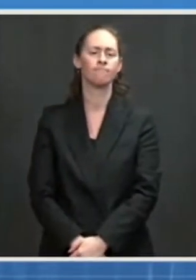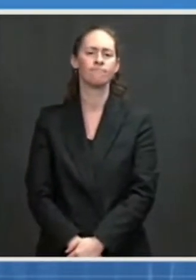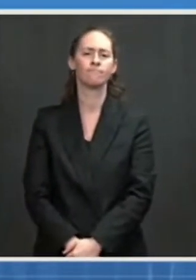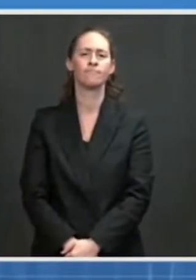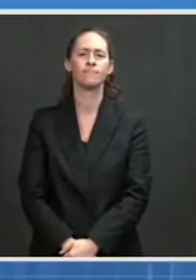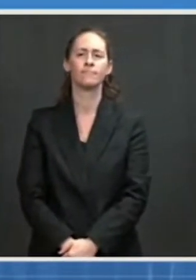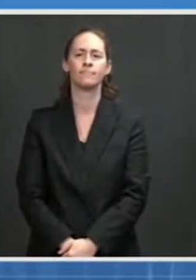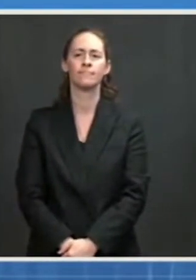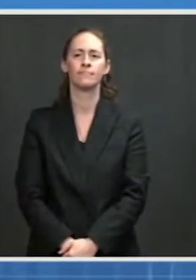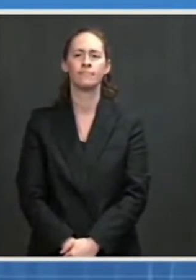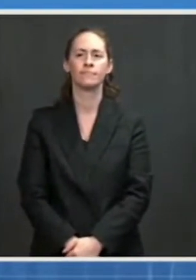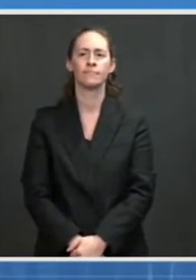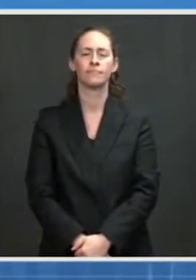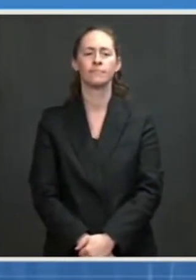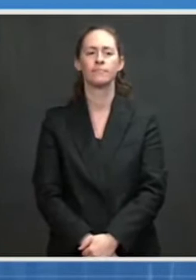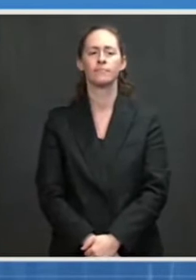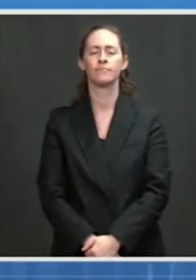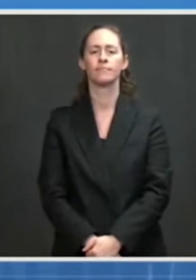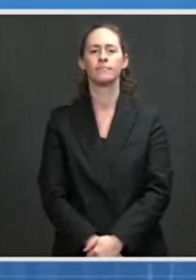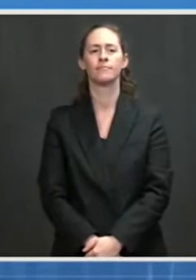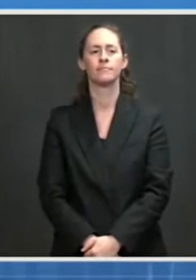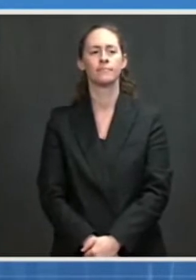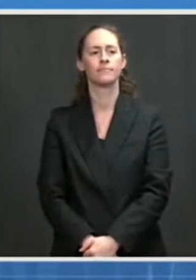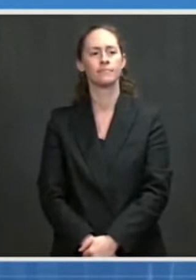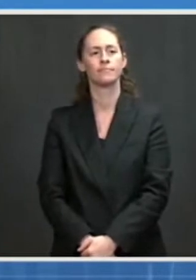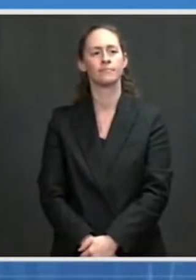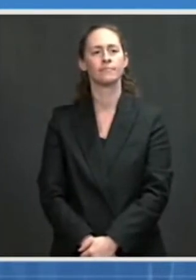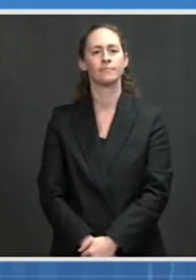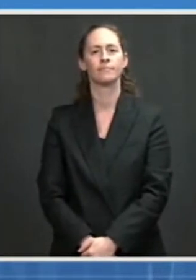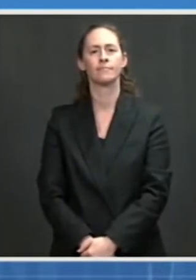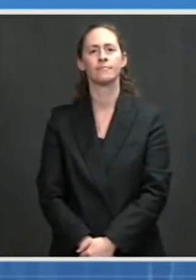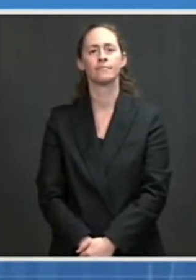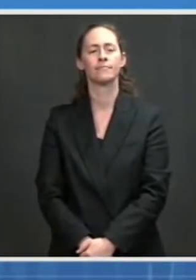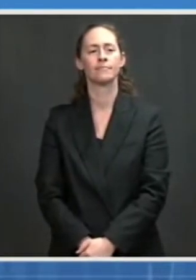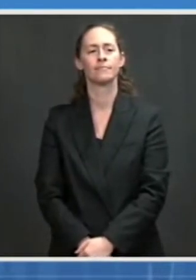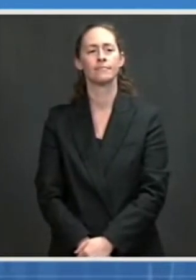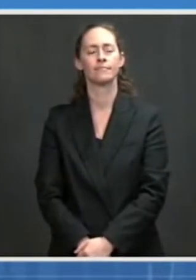Mona Austin at the Urban Radio Report.